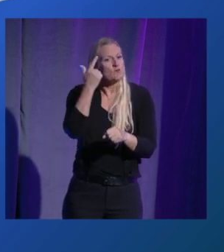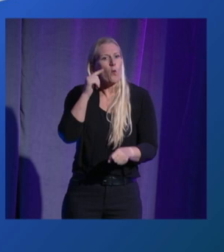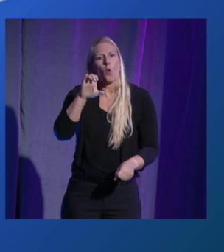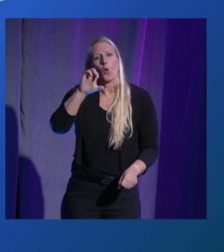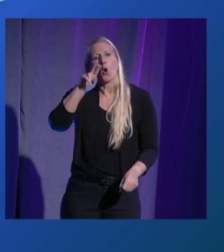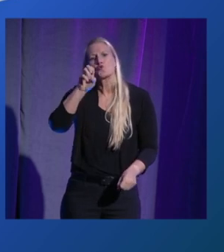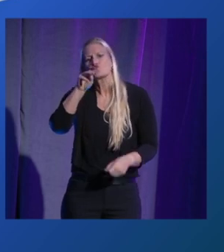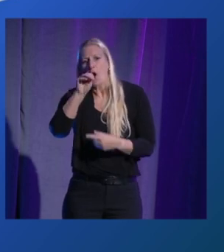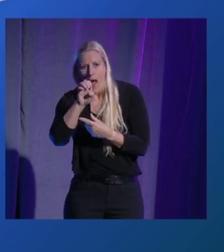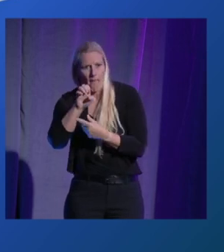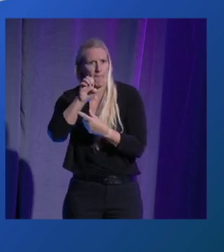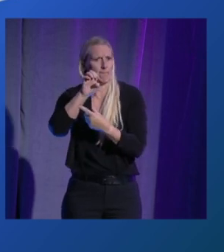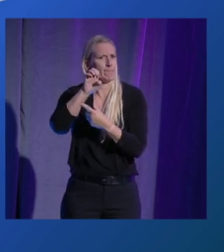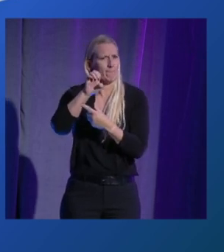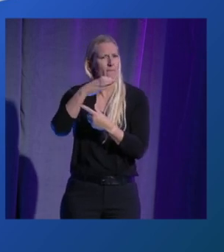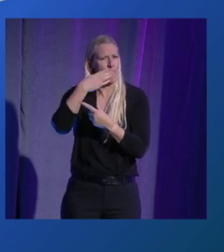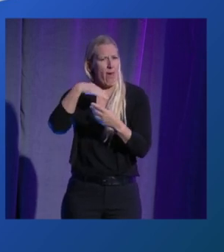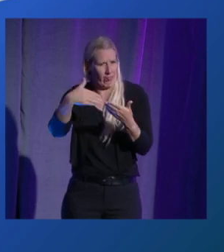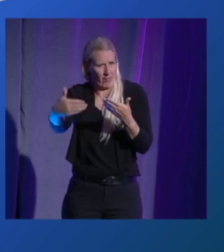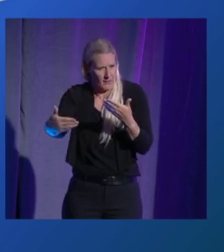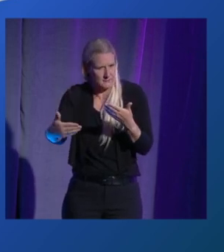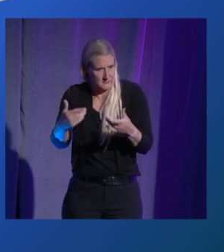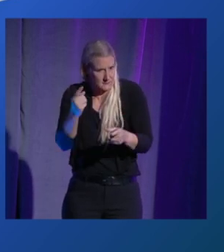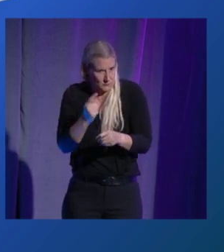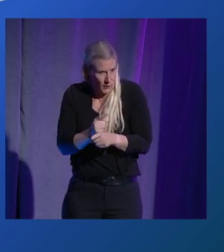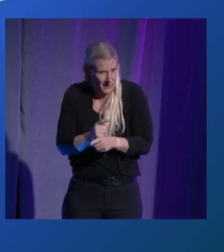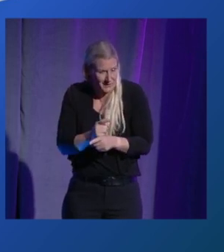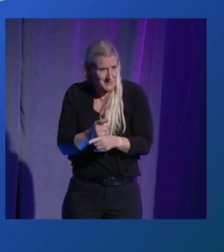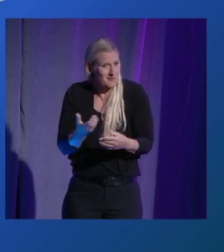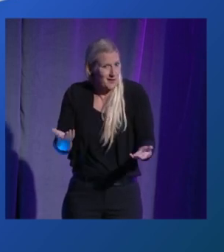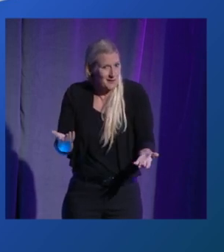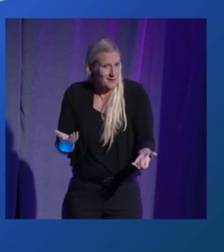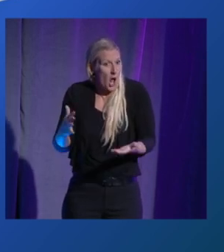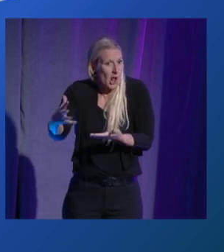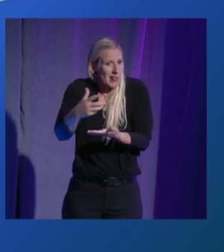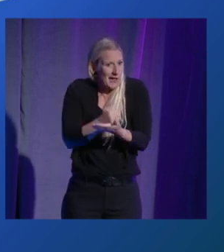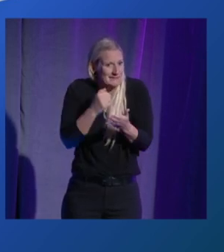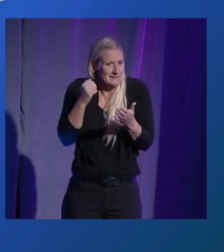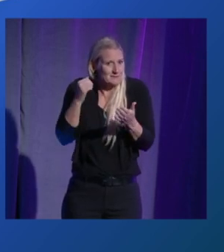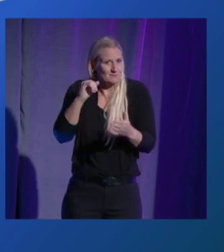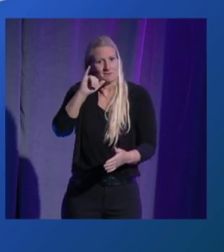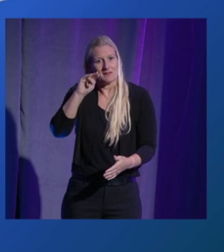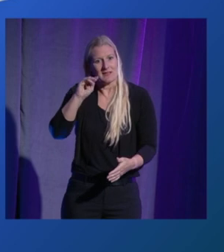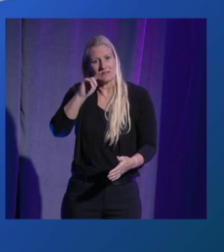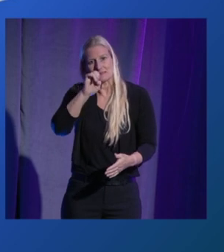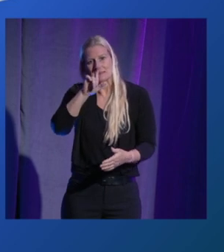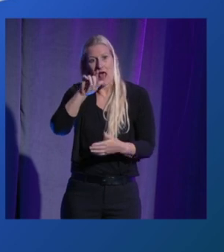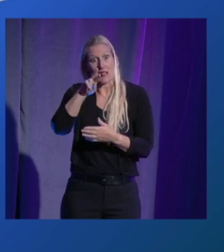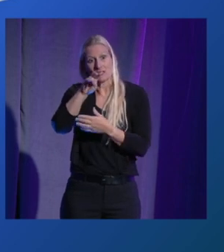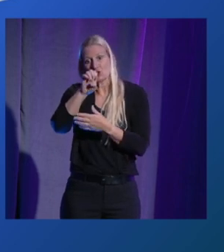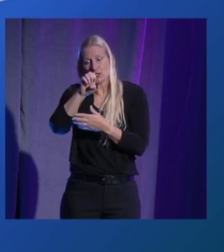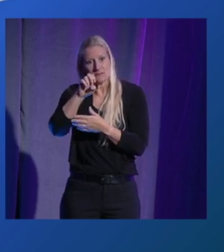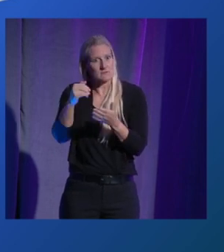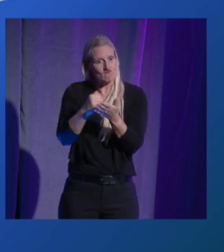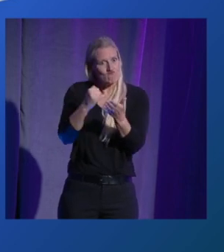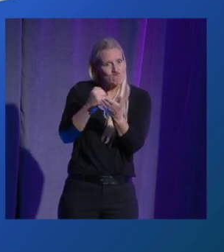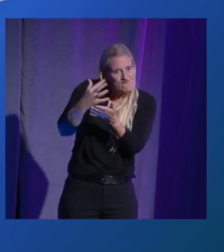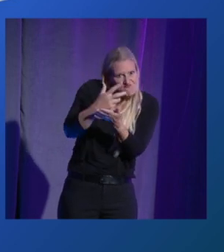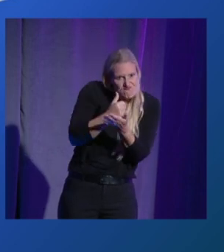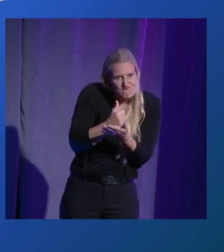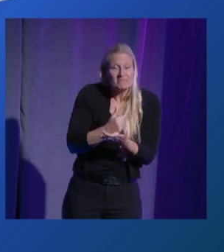and and uh collect intelligence against us and things like that so um it's good it's good and bad